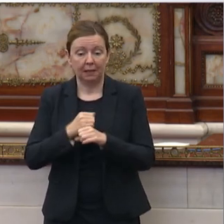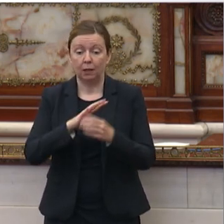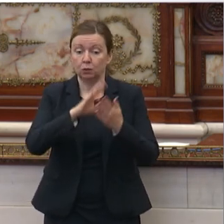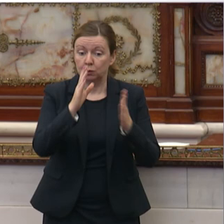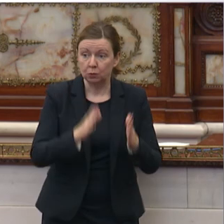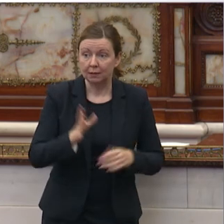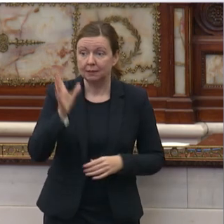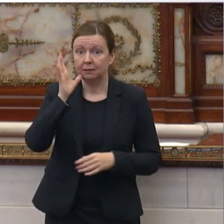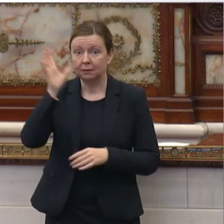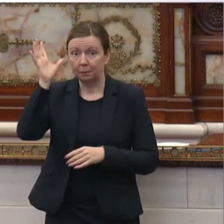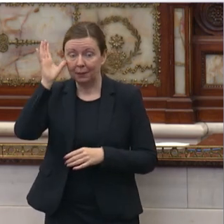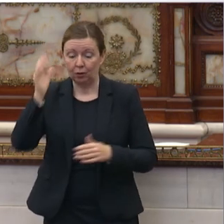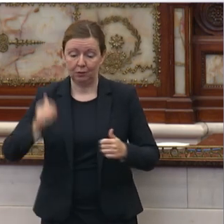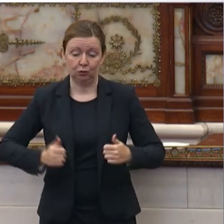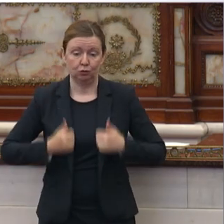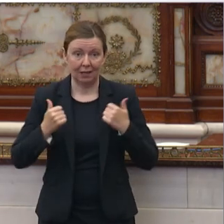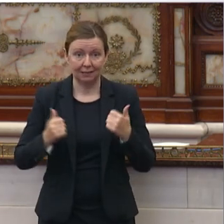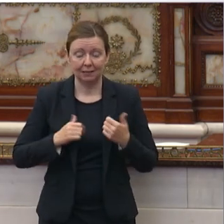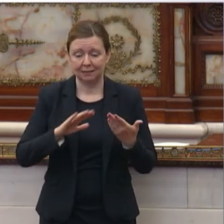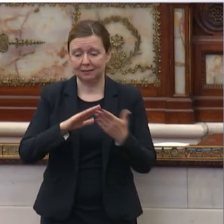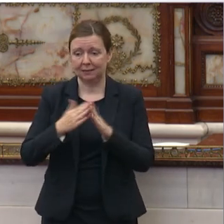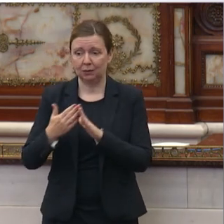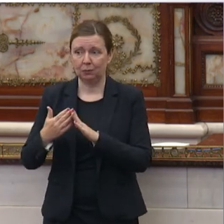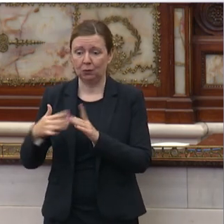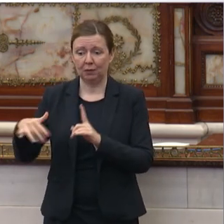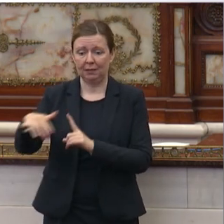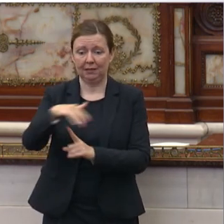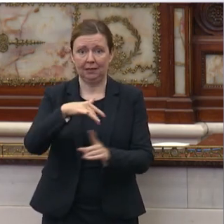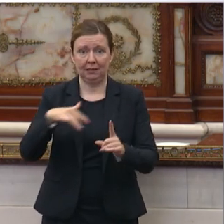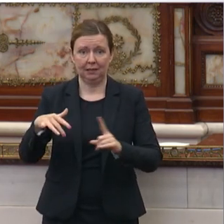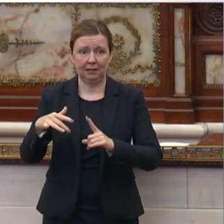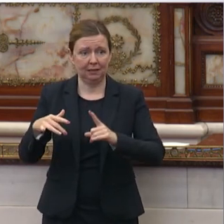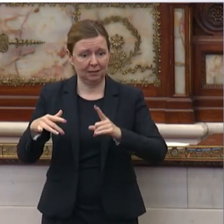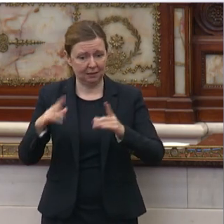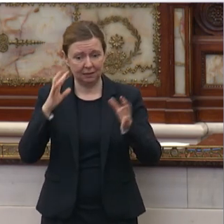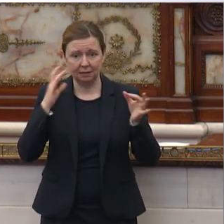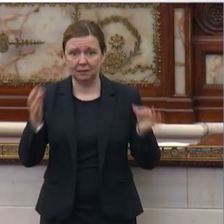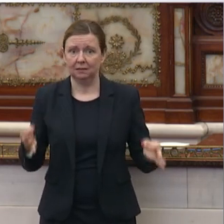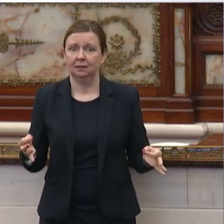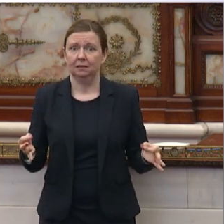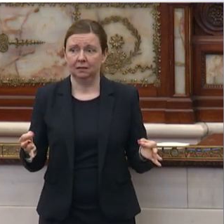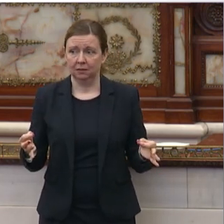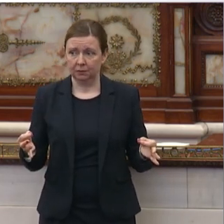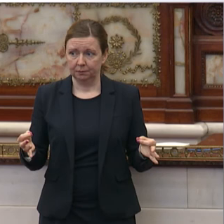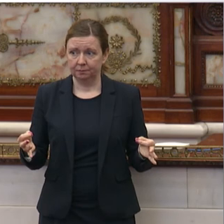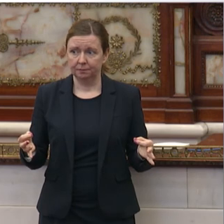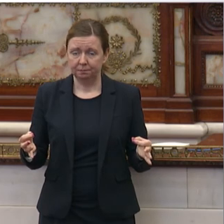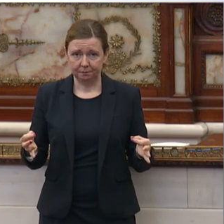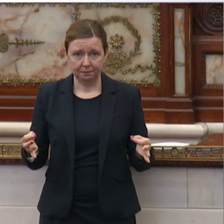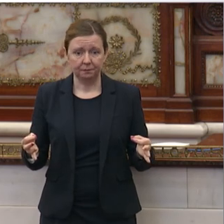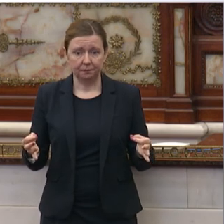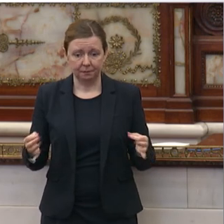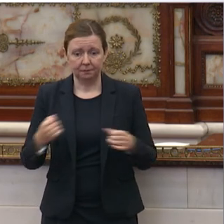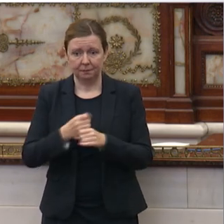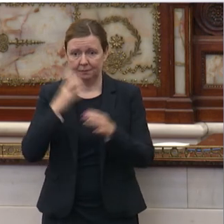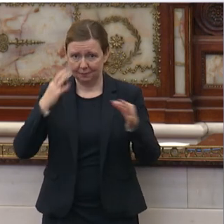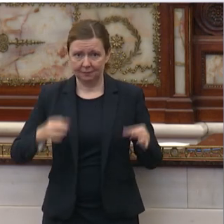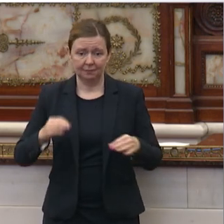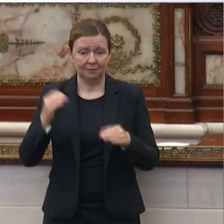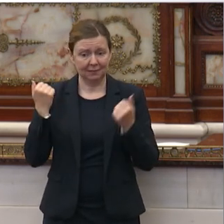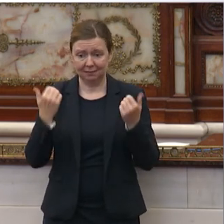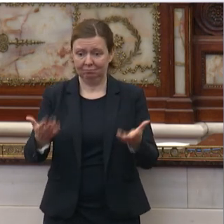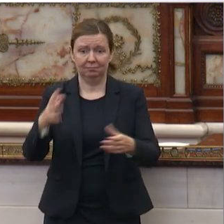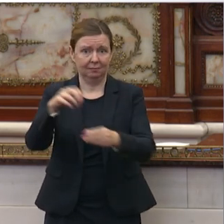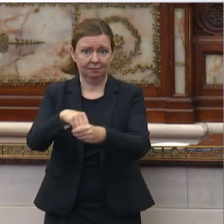parents, residents, and the community in a decision-making seat at the table.